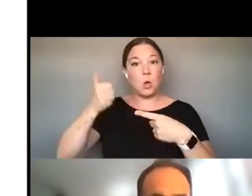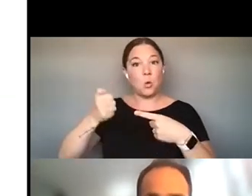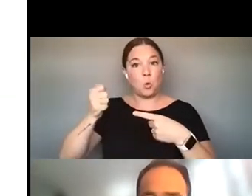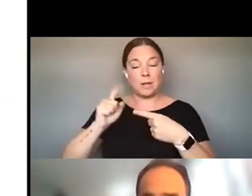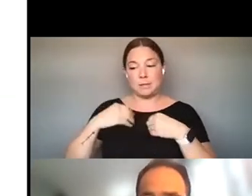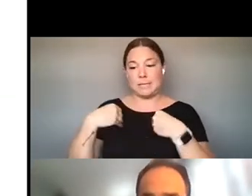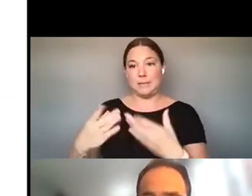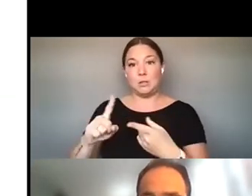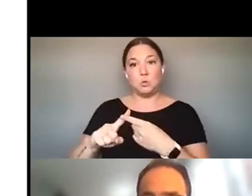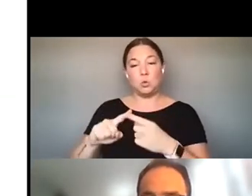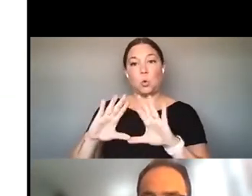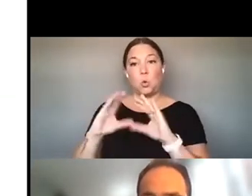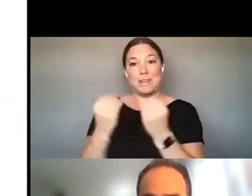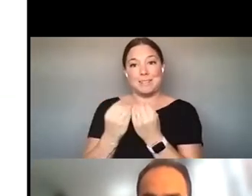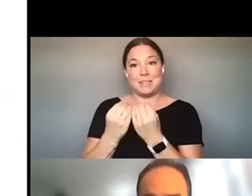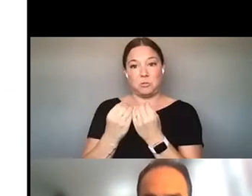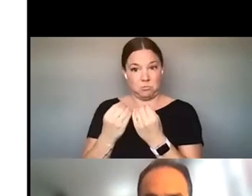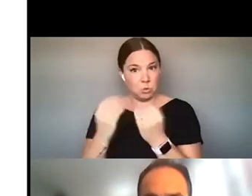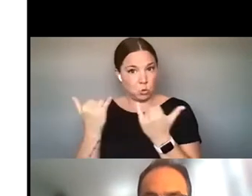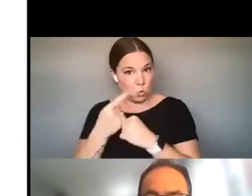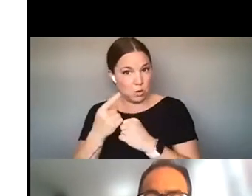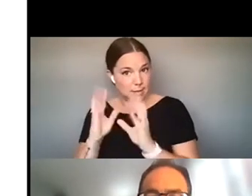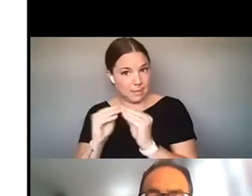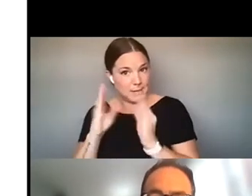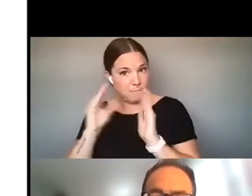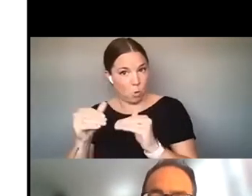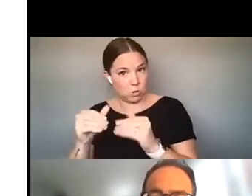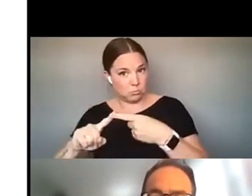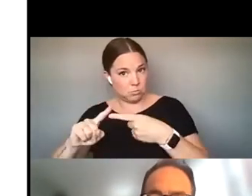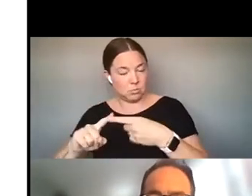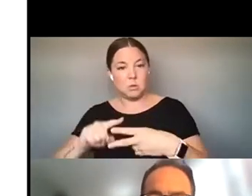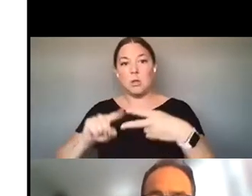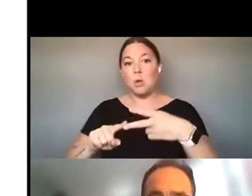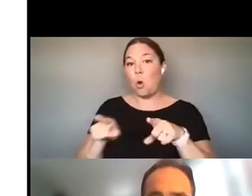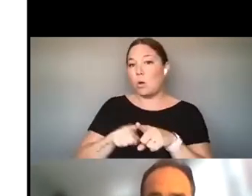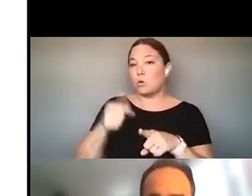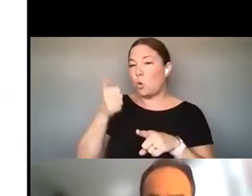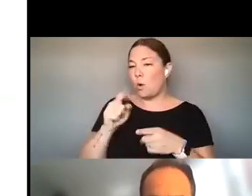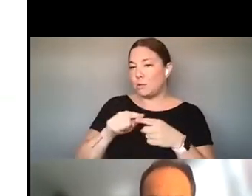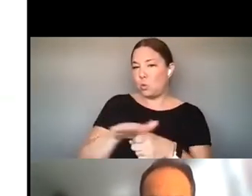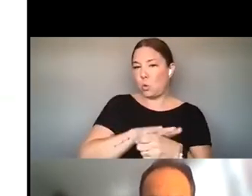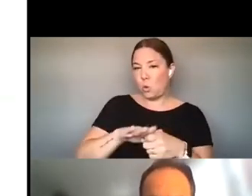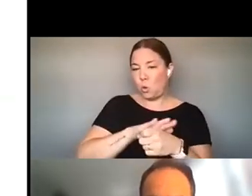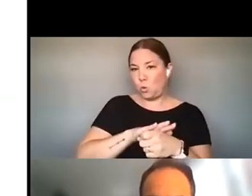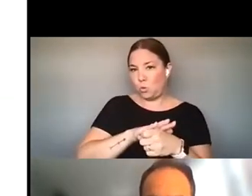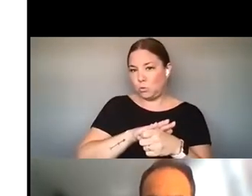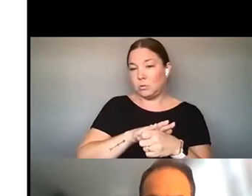which is what today's webinar is focusing on, and grants to local arts agencies for sub-granting.